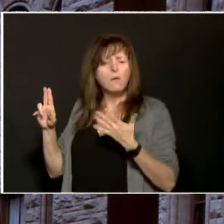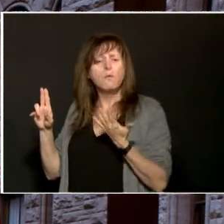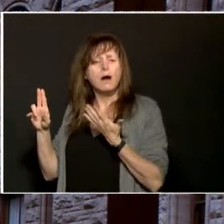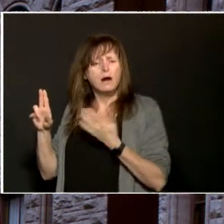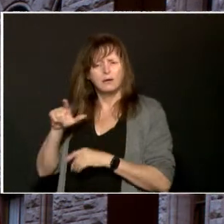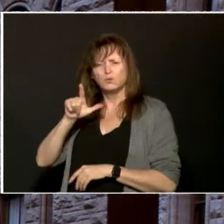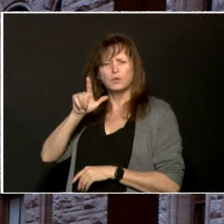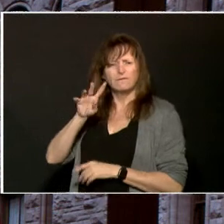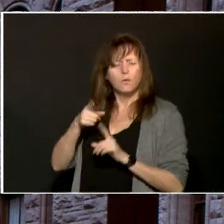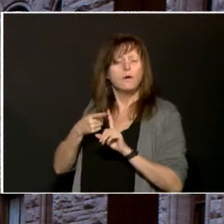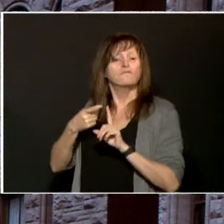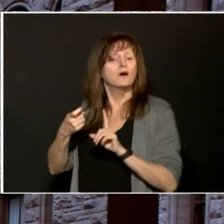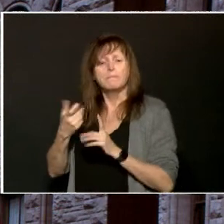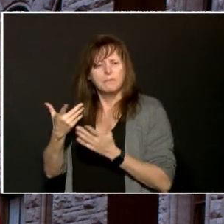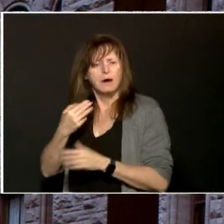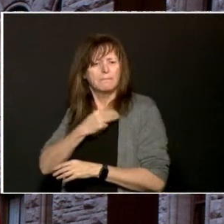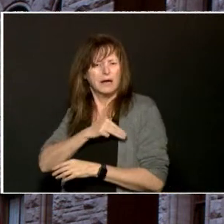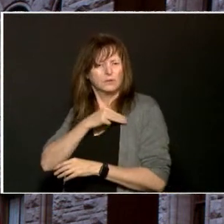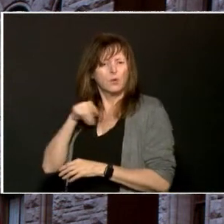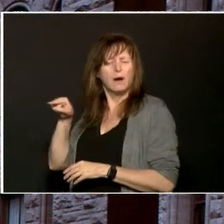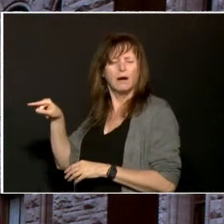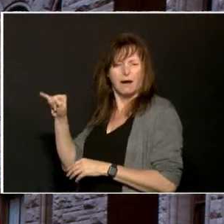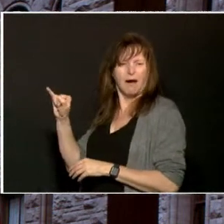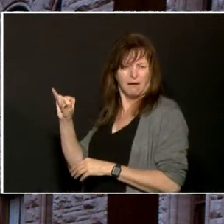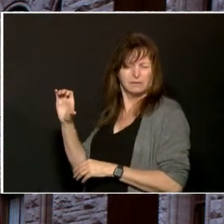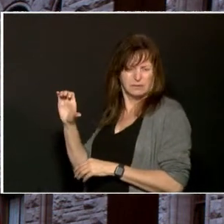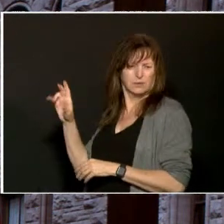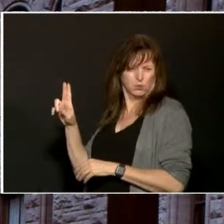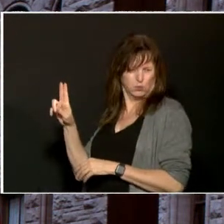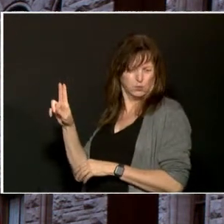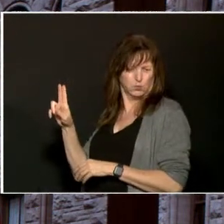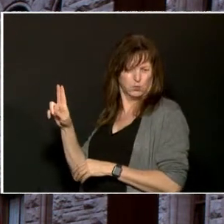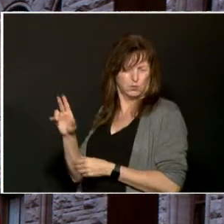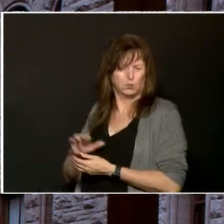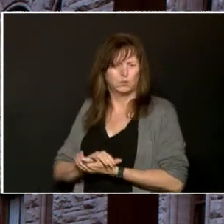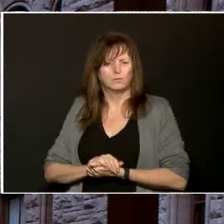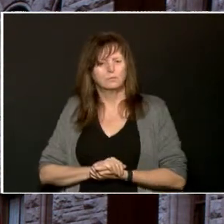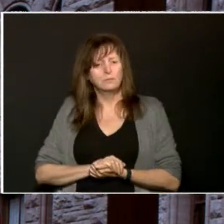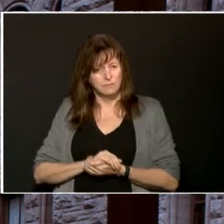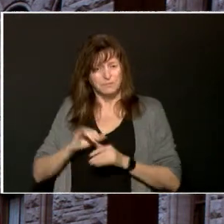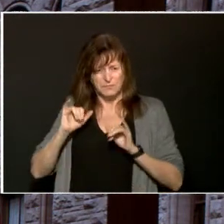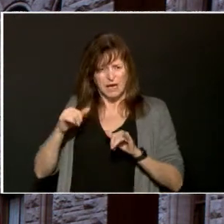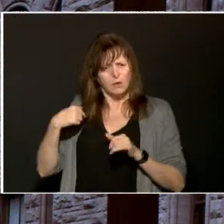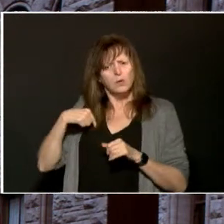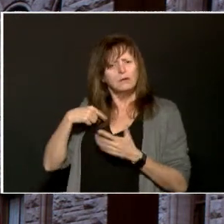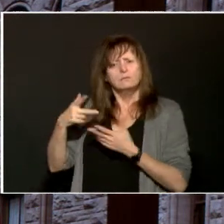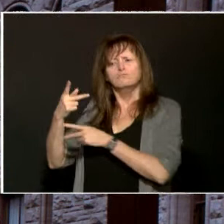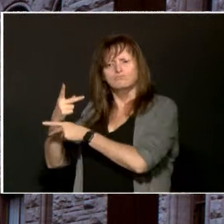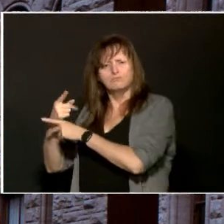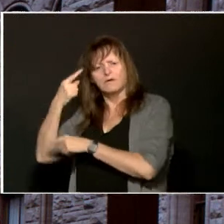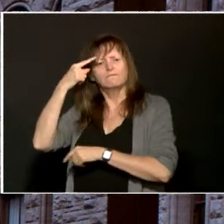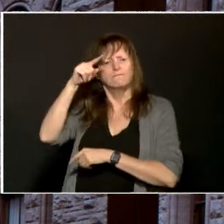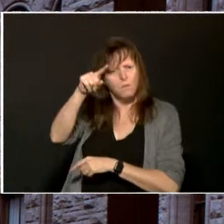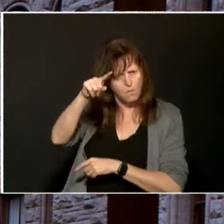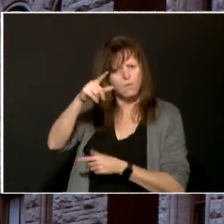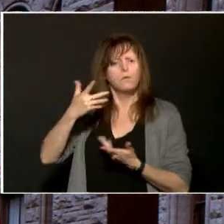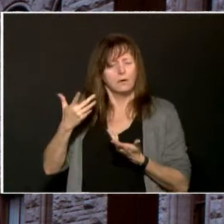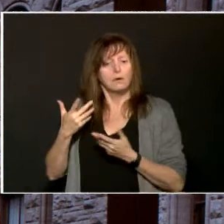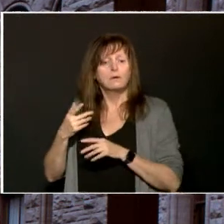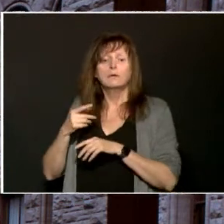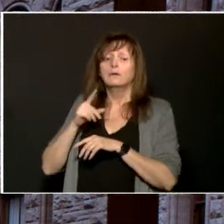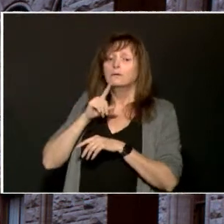in ICU are from Manitoba being cared for in our hospital, so the actual number of Ontarians in ICU